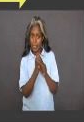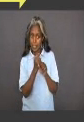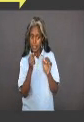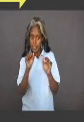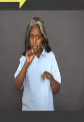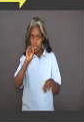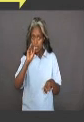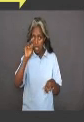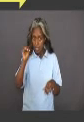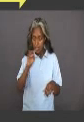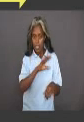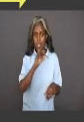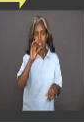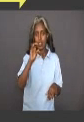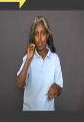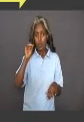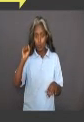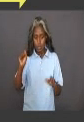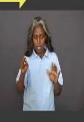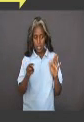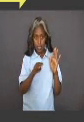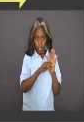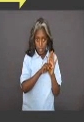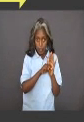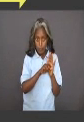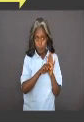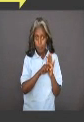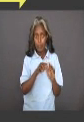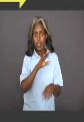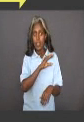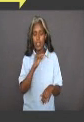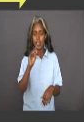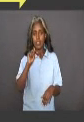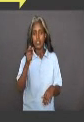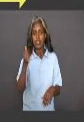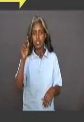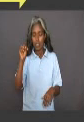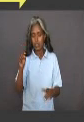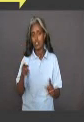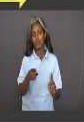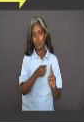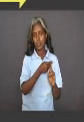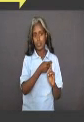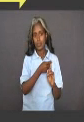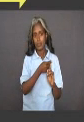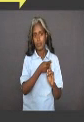sine and cosine negative and the tangent positive,